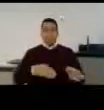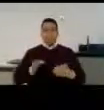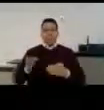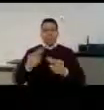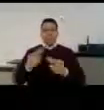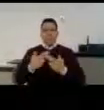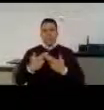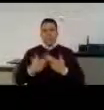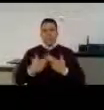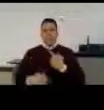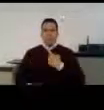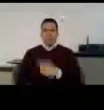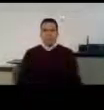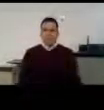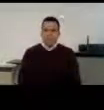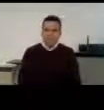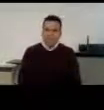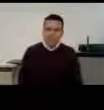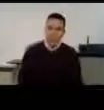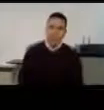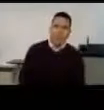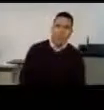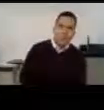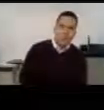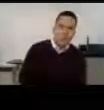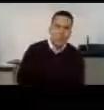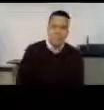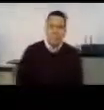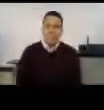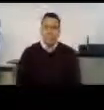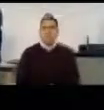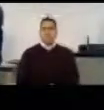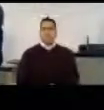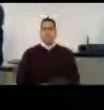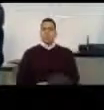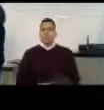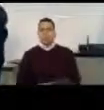And the next one. We don't have to see me. I'm right here.